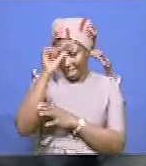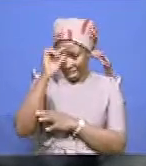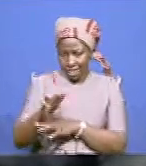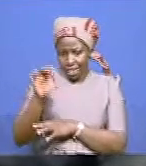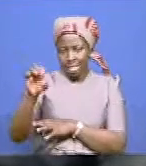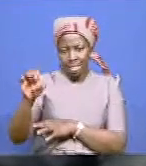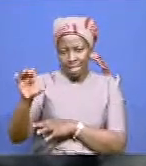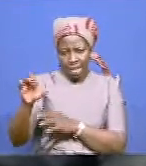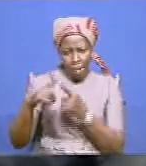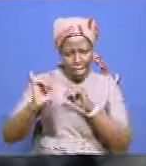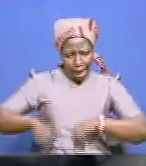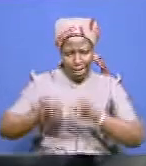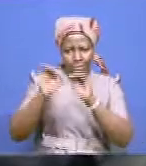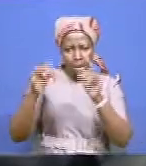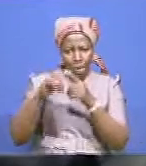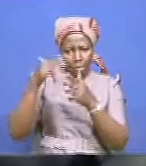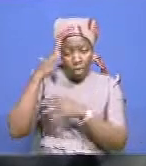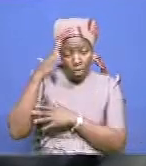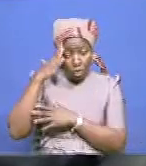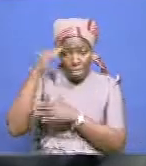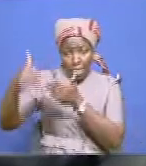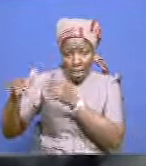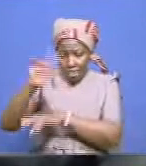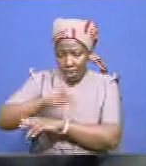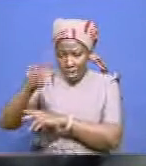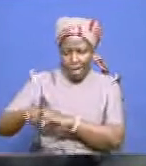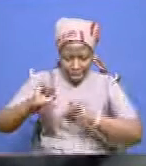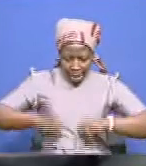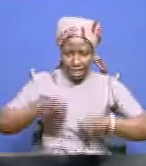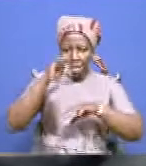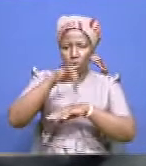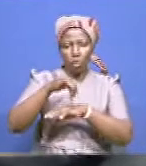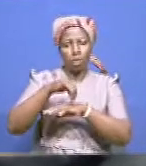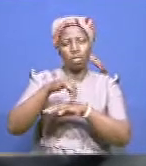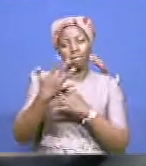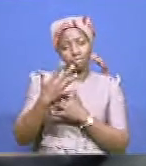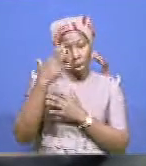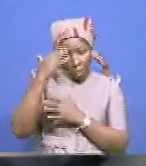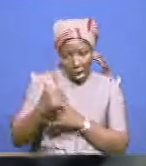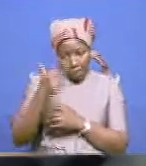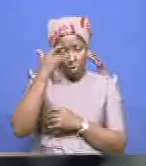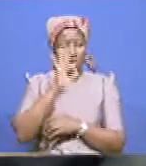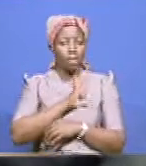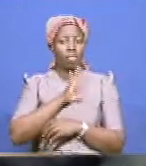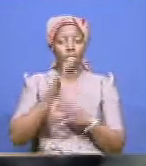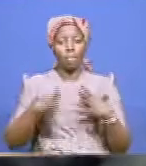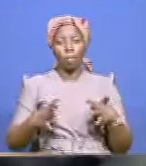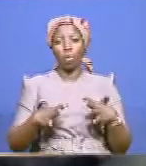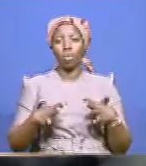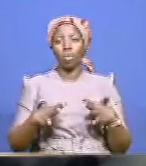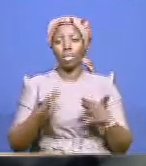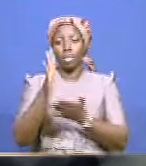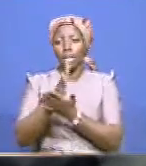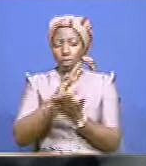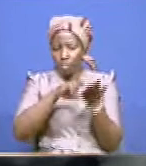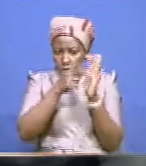agree. Yes. But then we know that at the end of the day, we must agree in the interest of the citizens of Makueni. Yes. And some of the projects that we have prioritized,